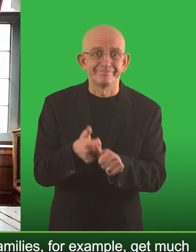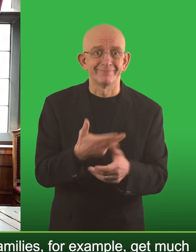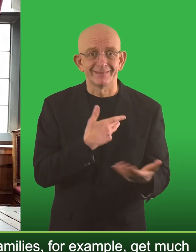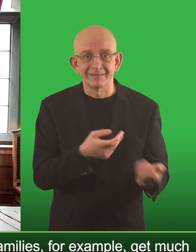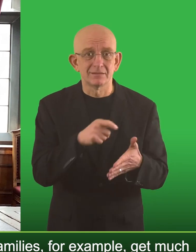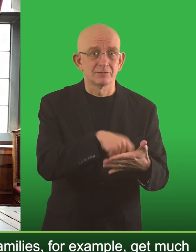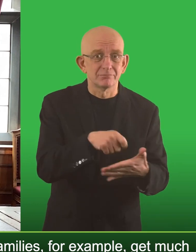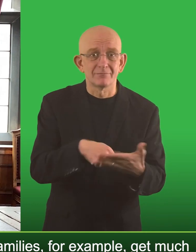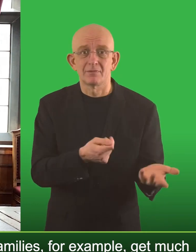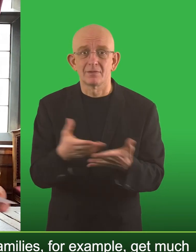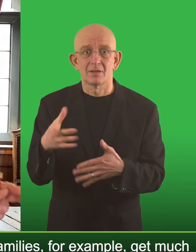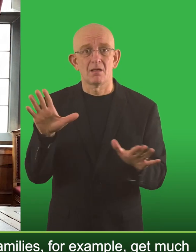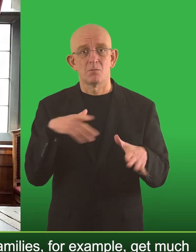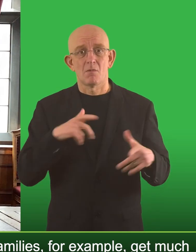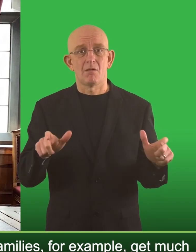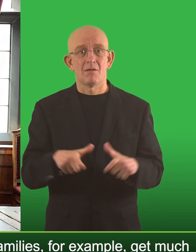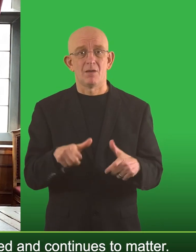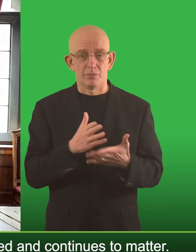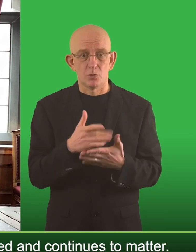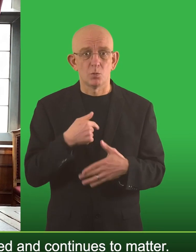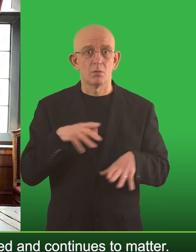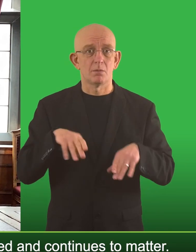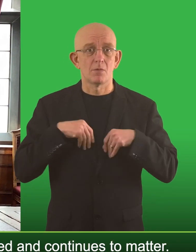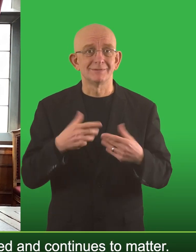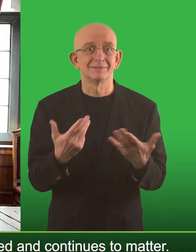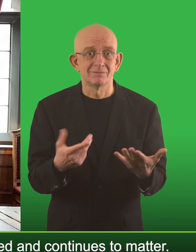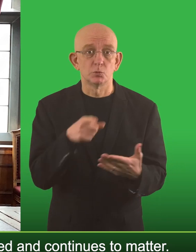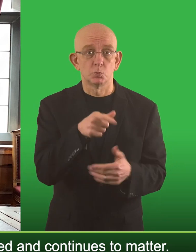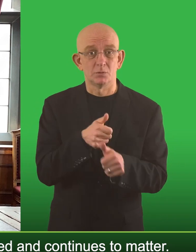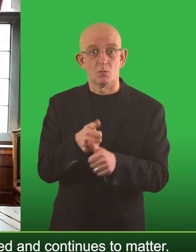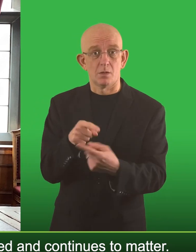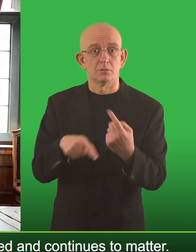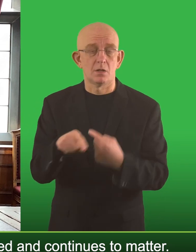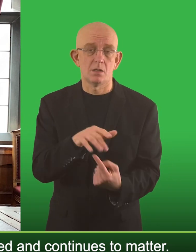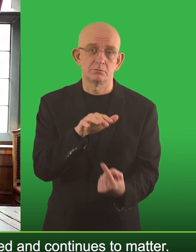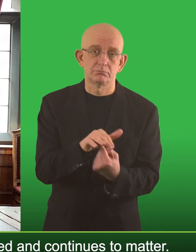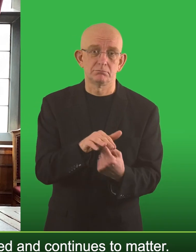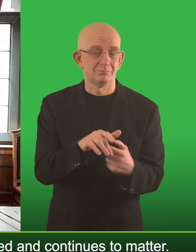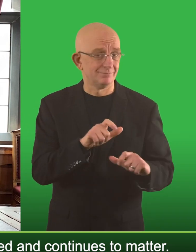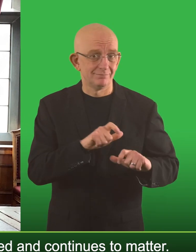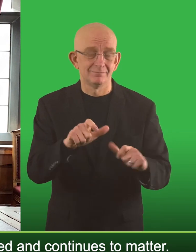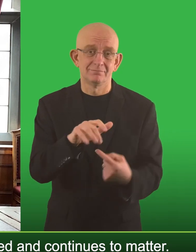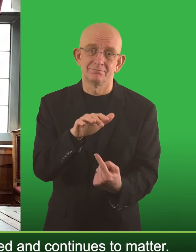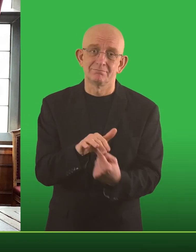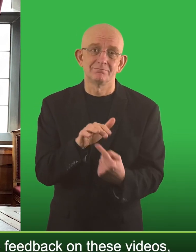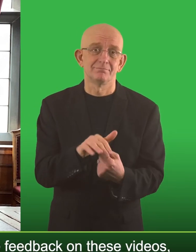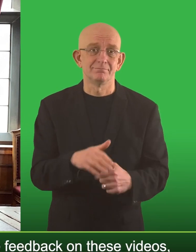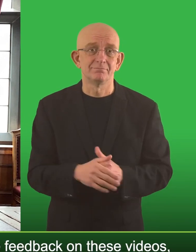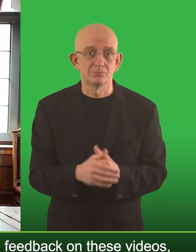when they choose to self-isolate after testing positive. Your support to those people has mattered and continues to